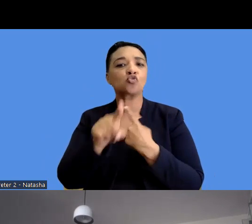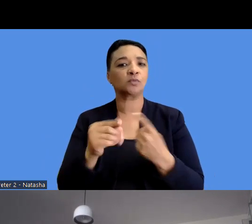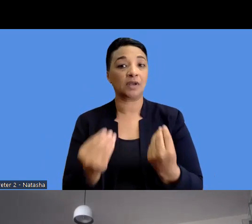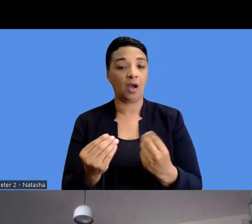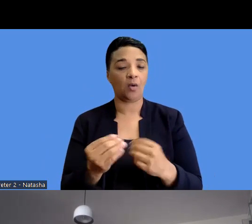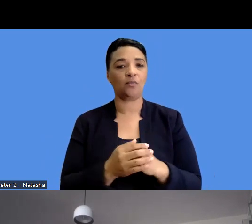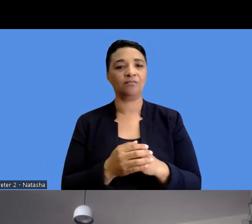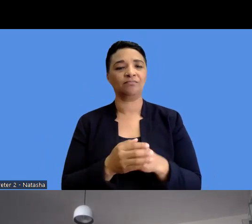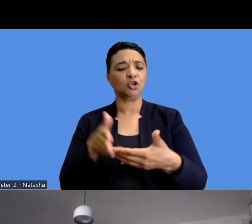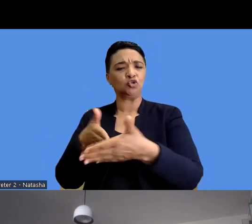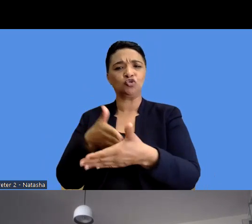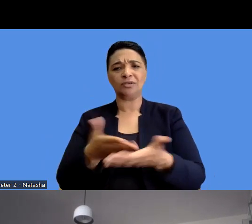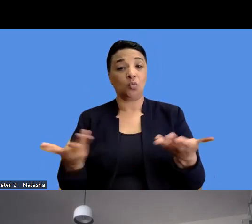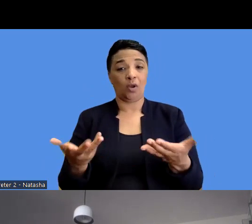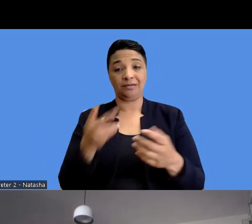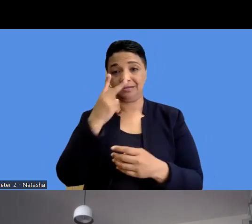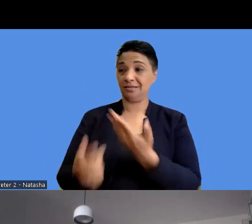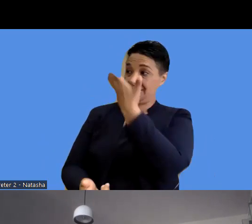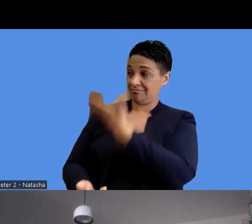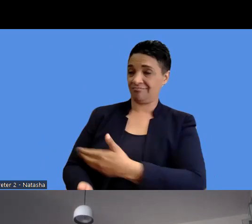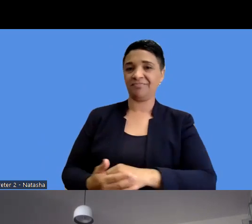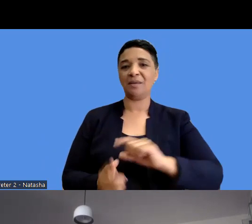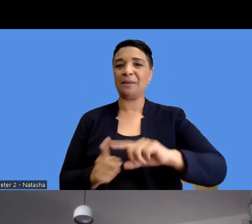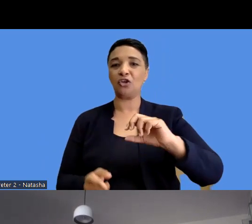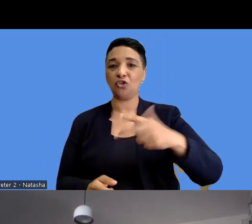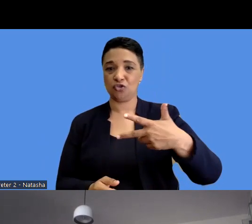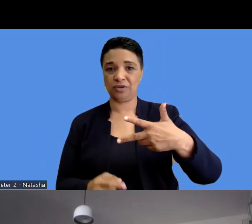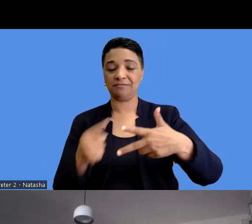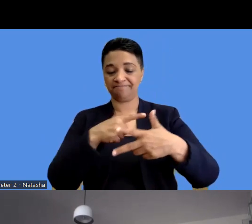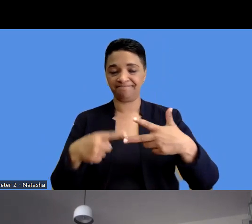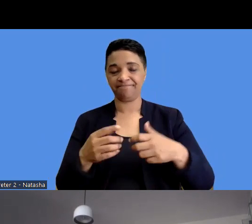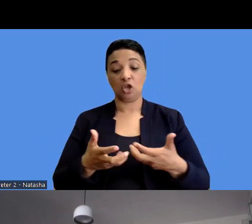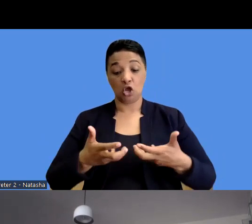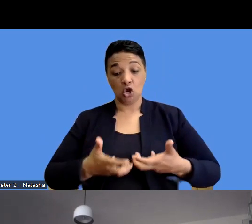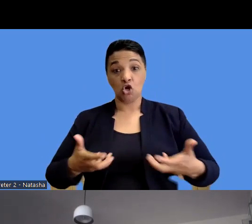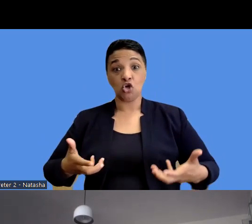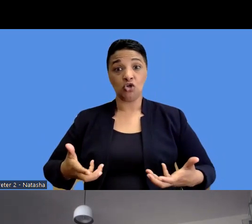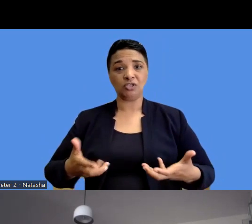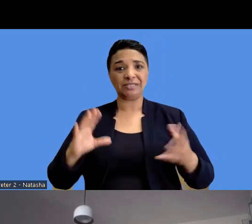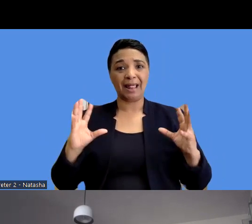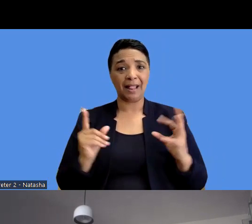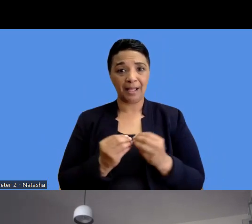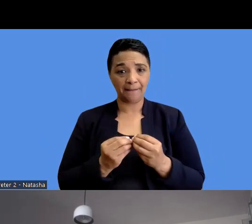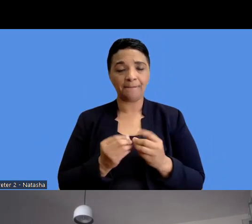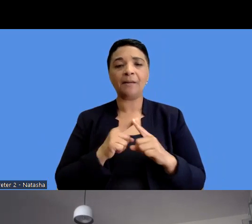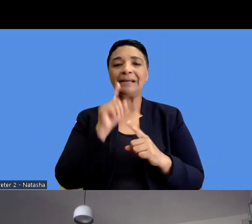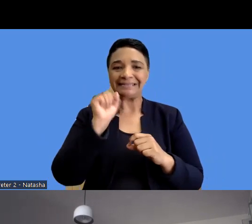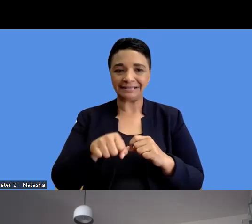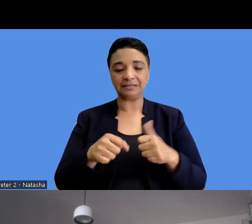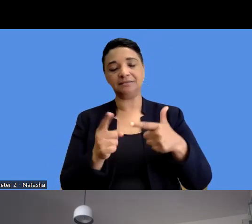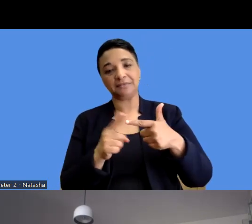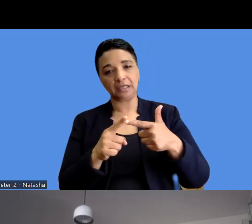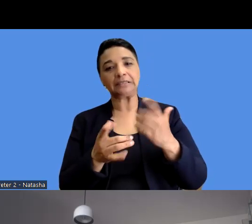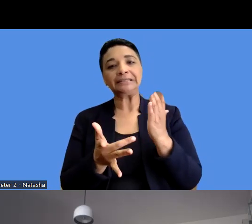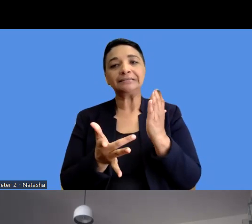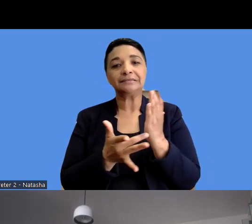three. So because of the limited resources, despite they had one, we could see that the technical